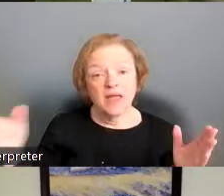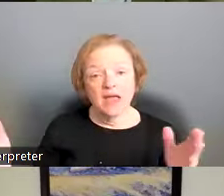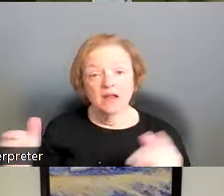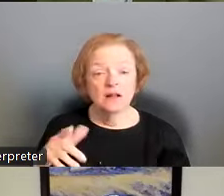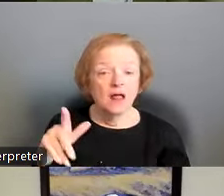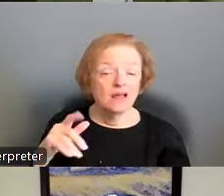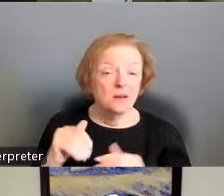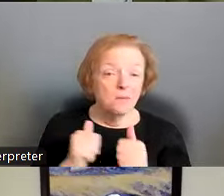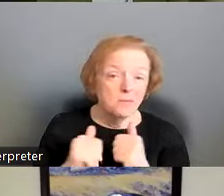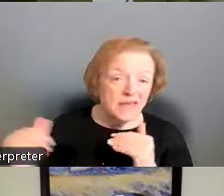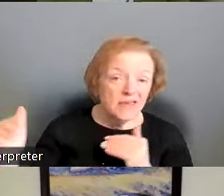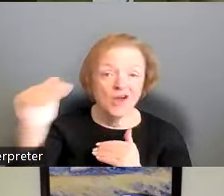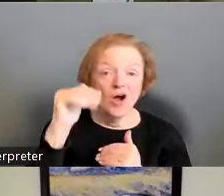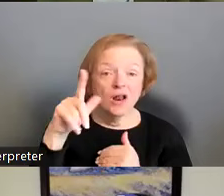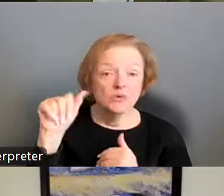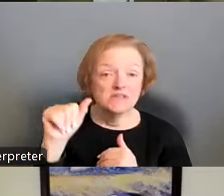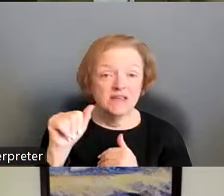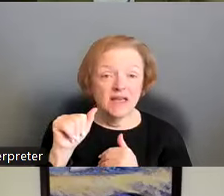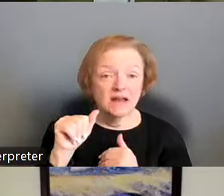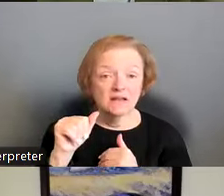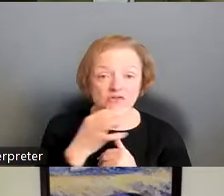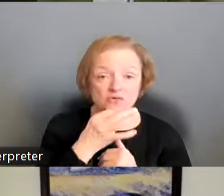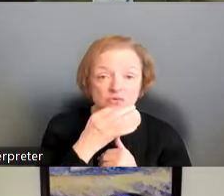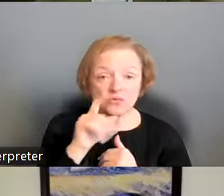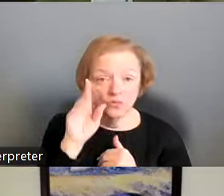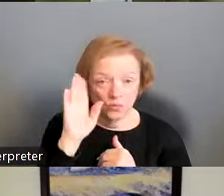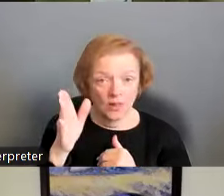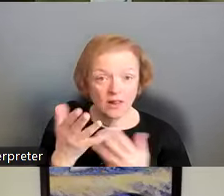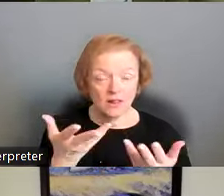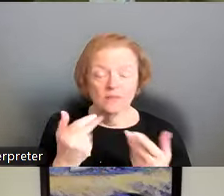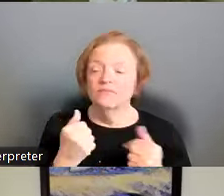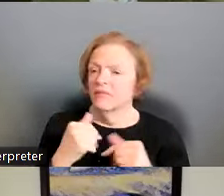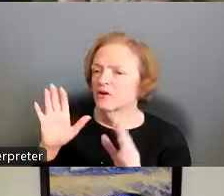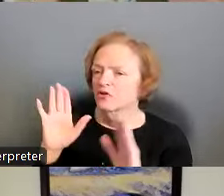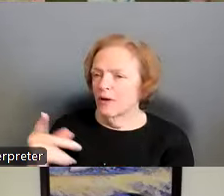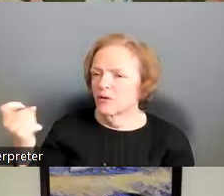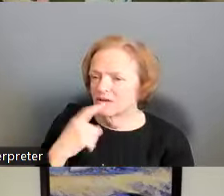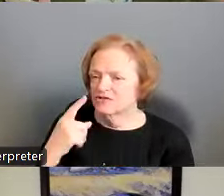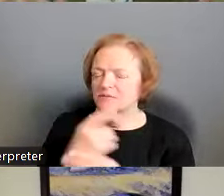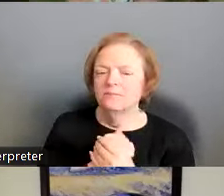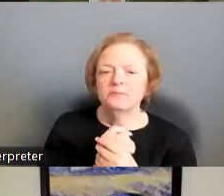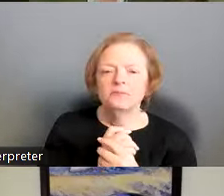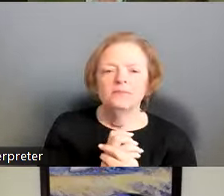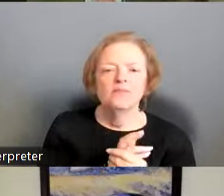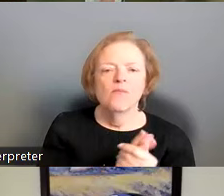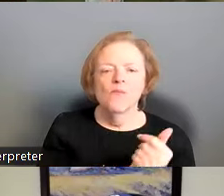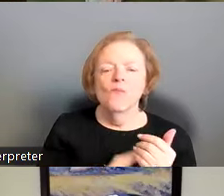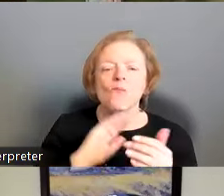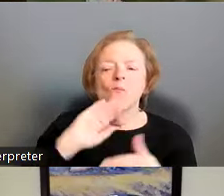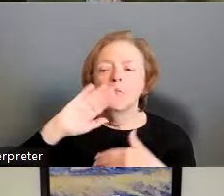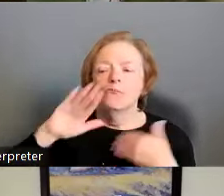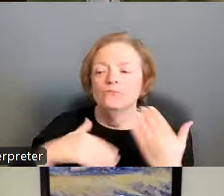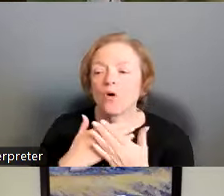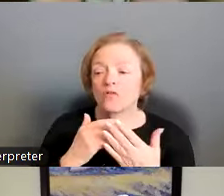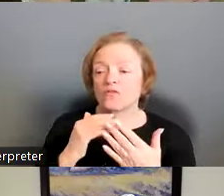future? Well, we are. That's a great question. We do all of our coaching online, so we